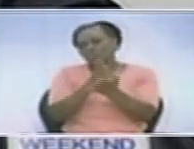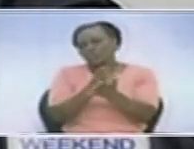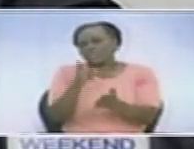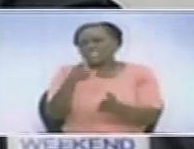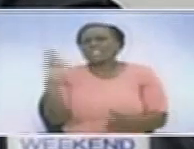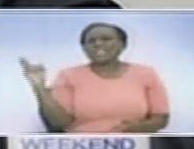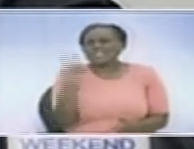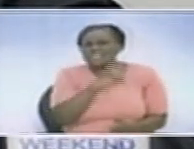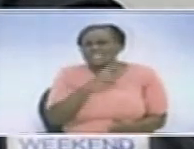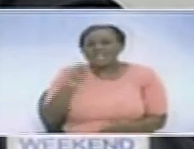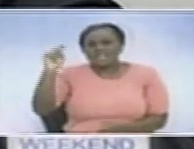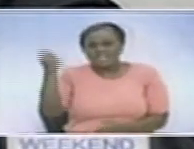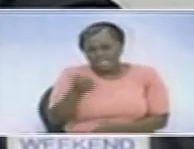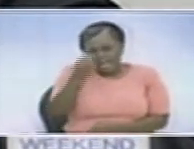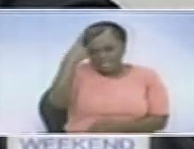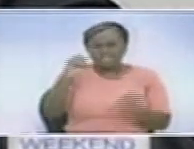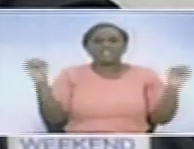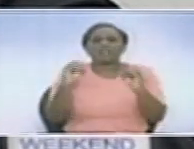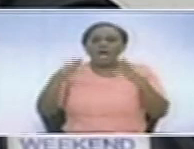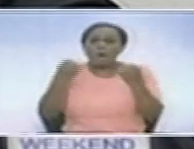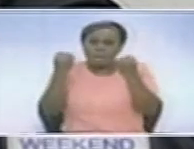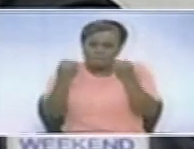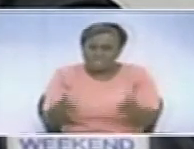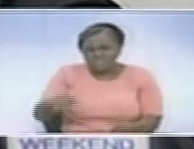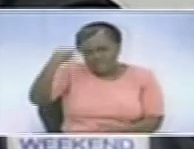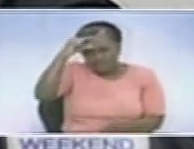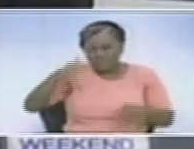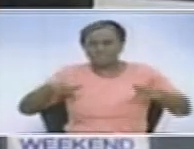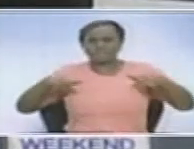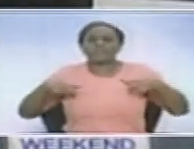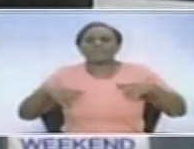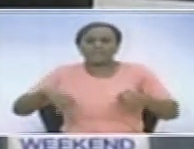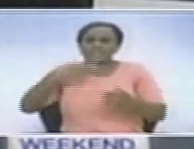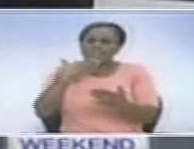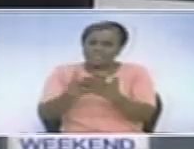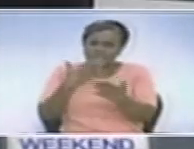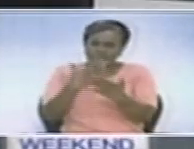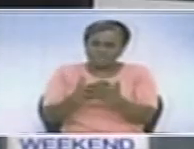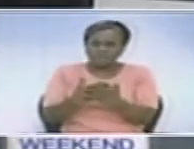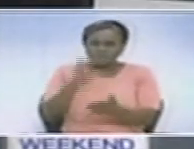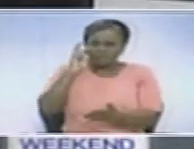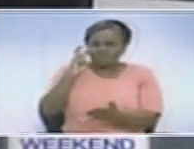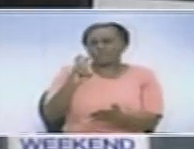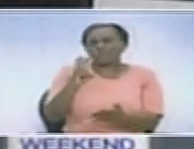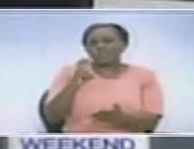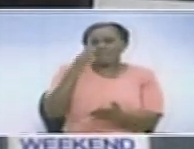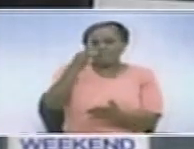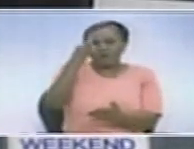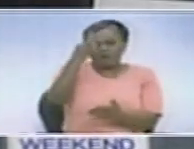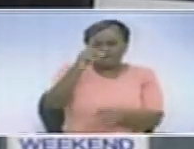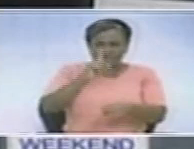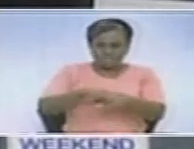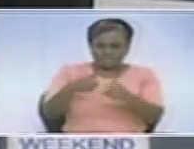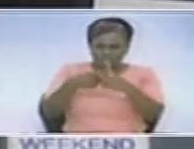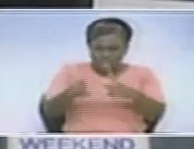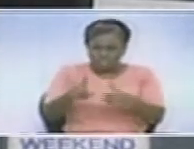not understanding how much they have to be proud of. Okay, thank you very much for that. And we do look forward to the conference as it begins